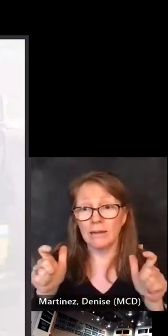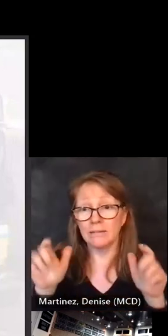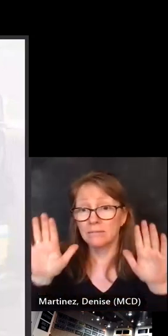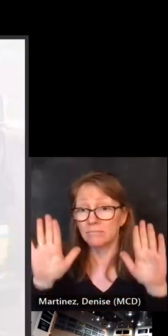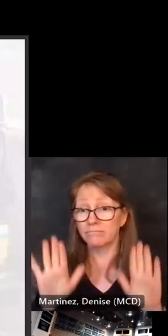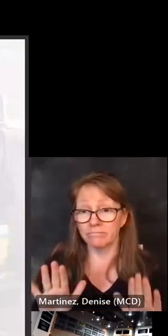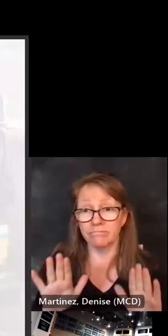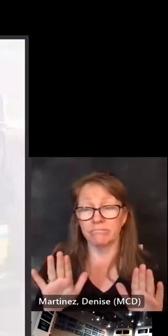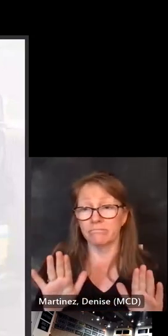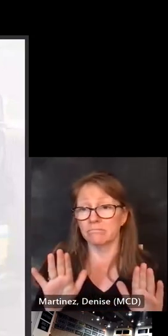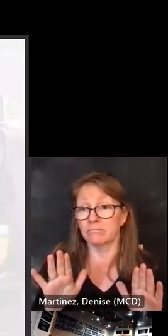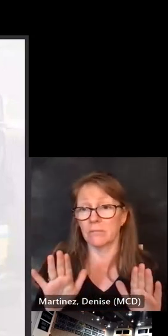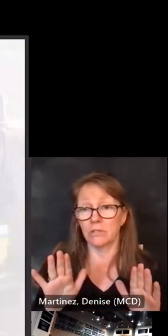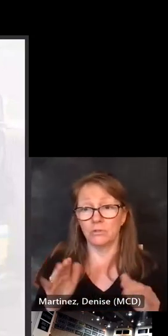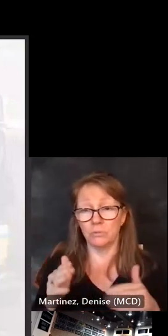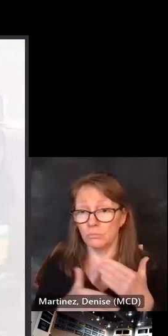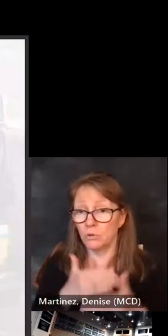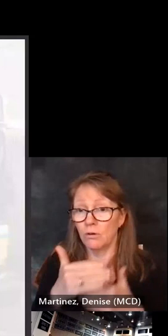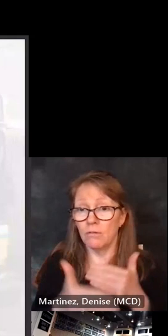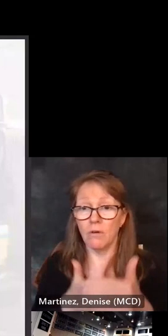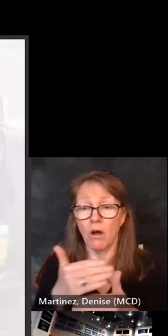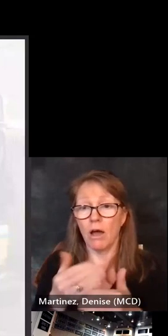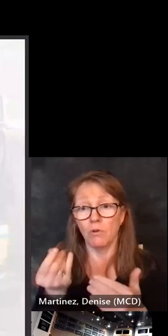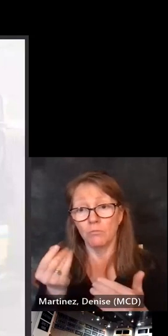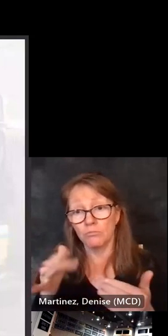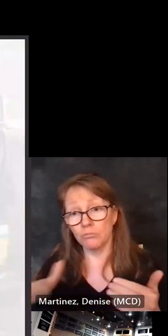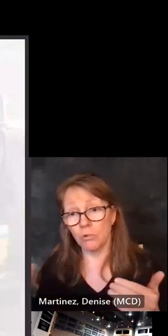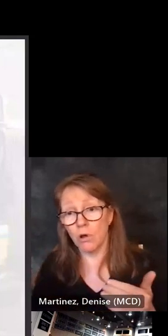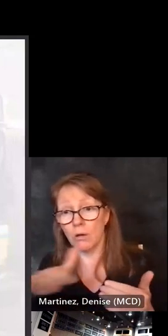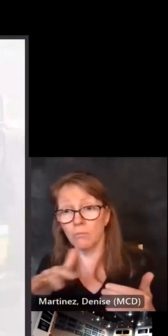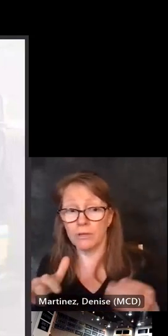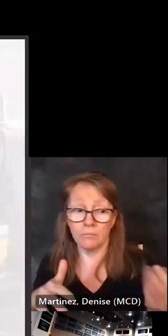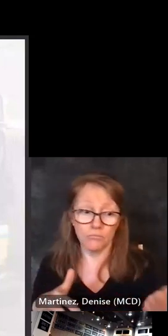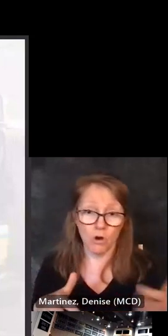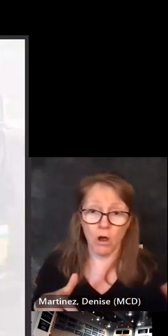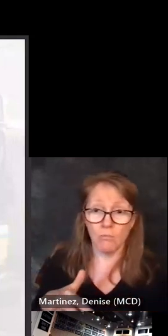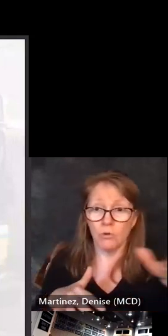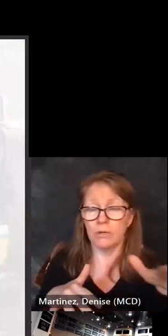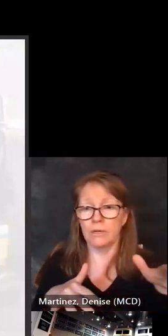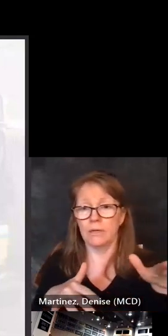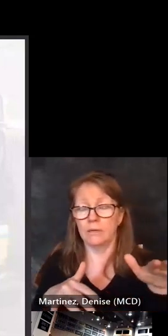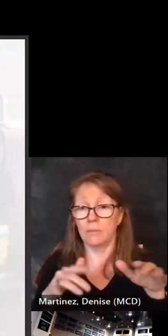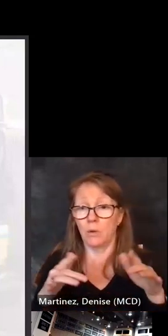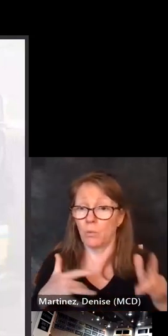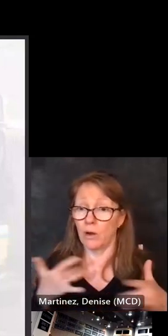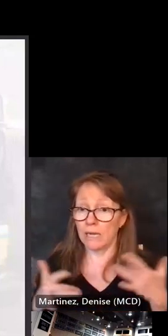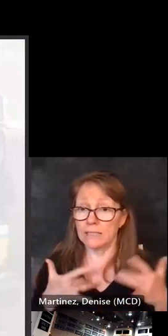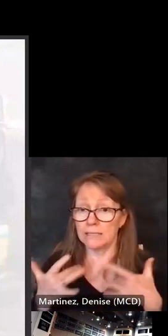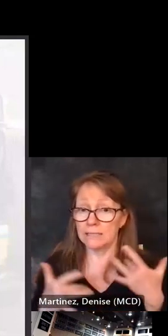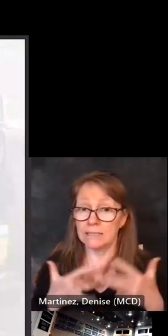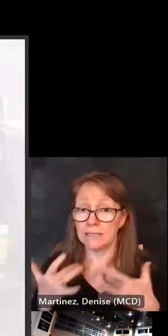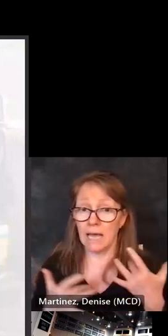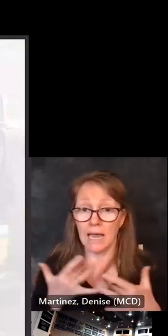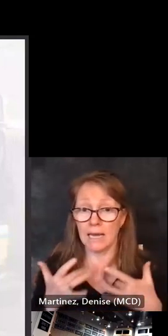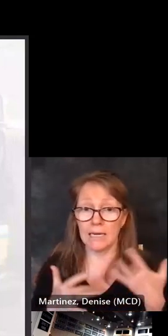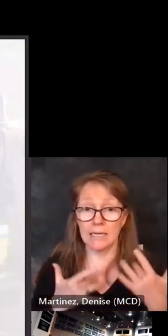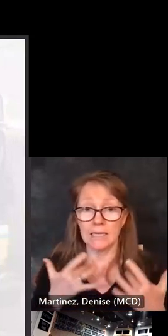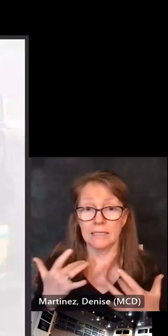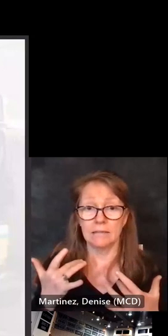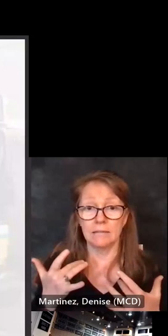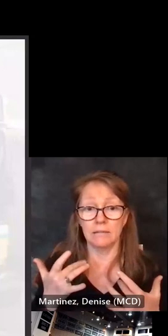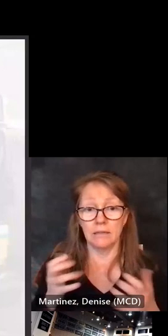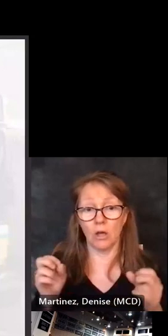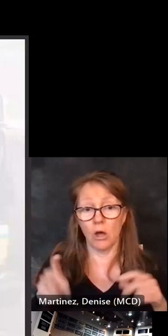just in terms of capital cost, but also operationally. But we're happy to do it, and we're excited about